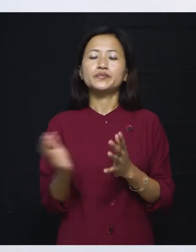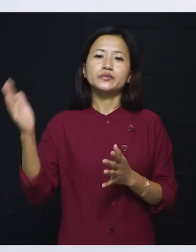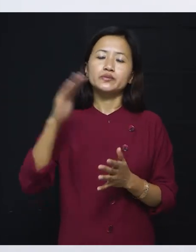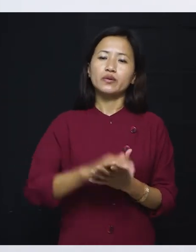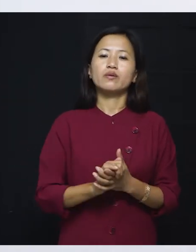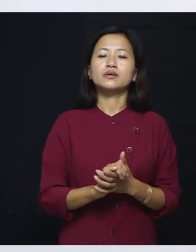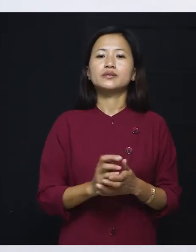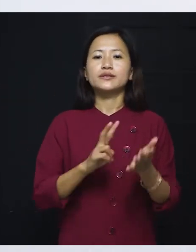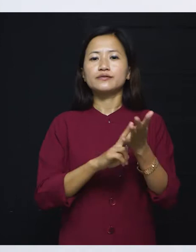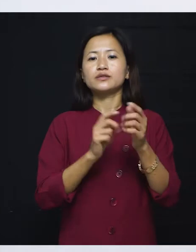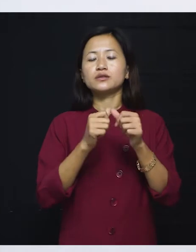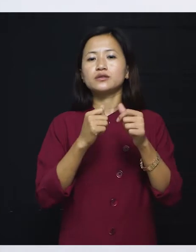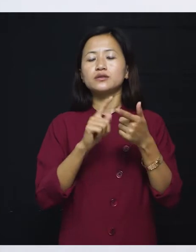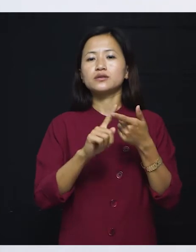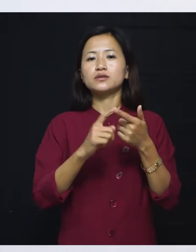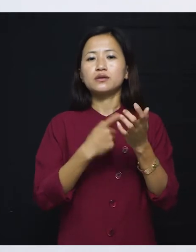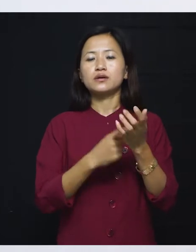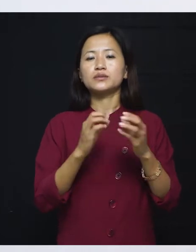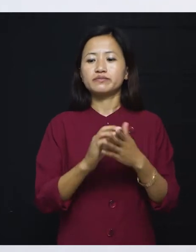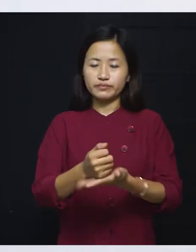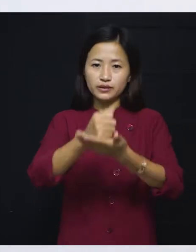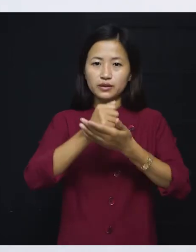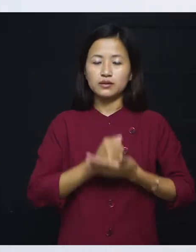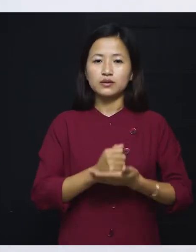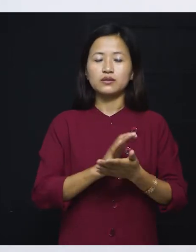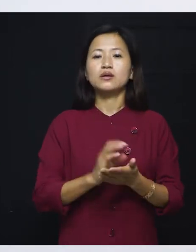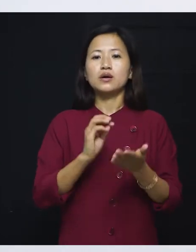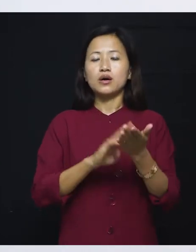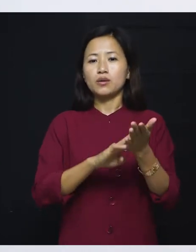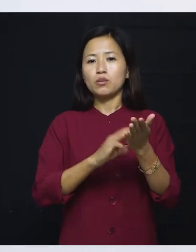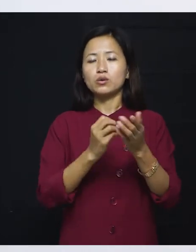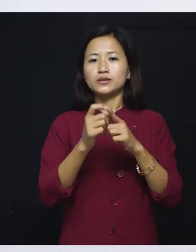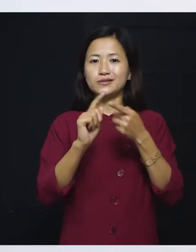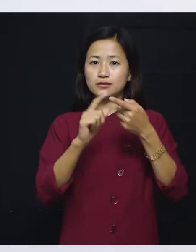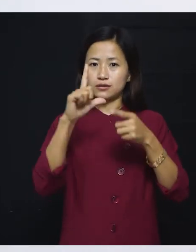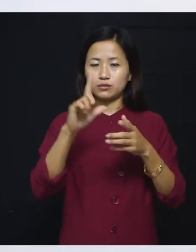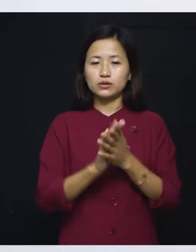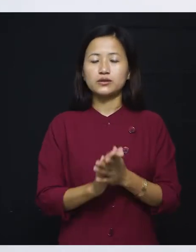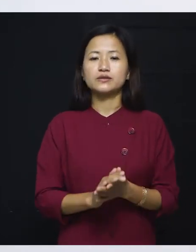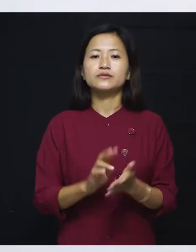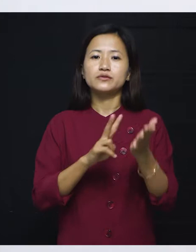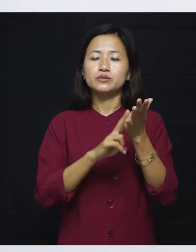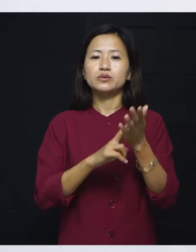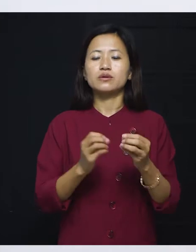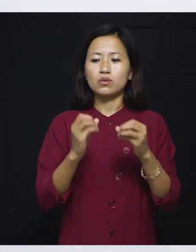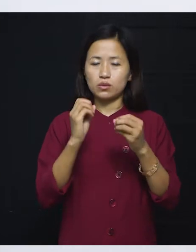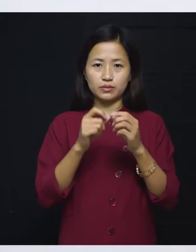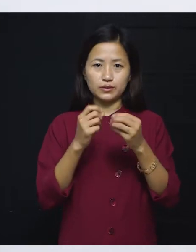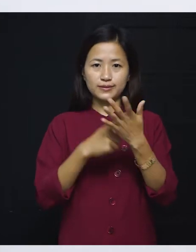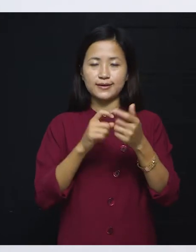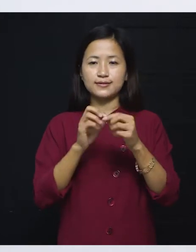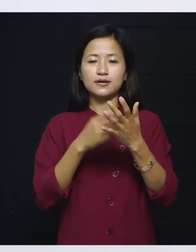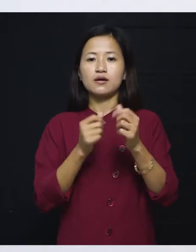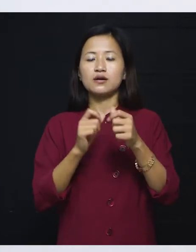but there are also some helping verbs. We call it the modal verbs or the auxiliary verbs, okay, because they